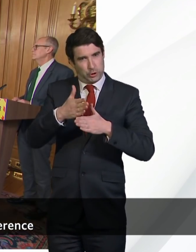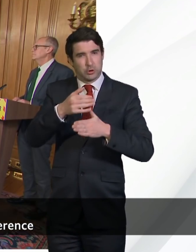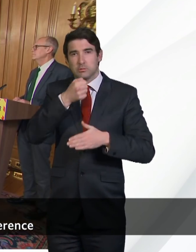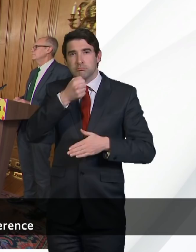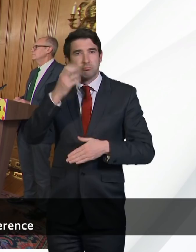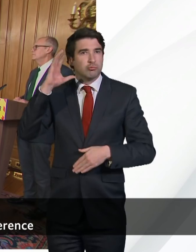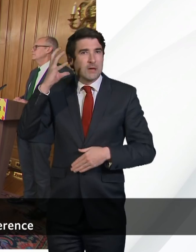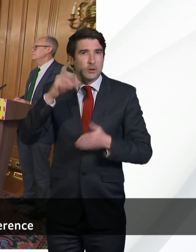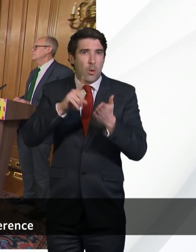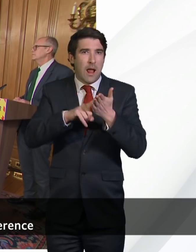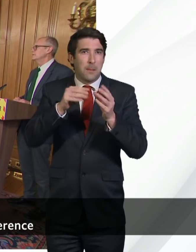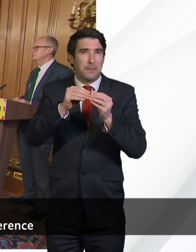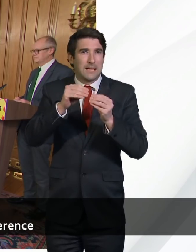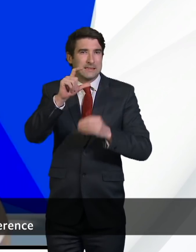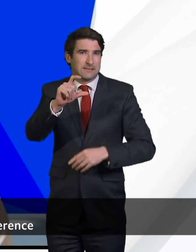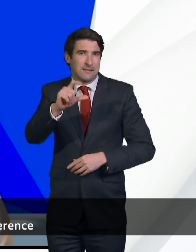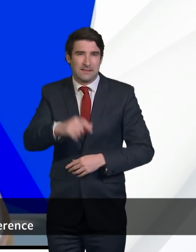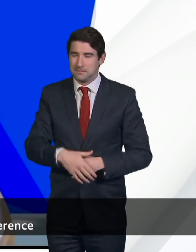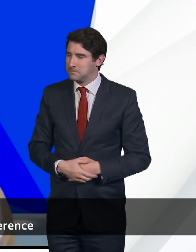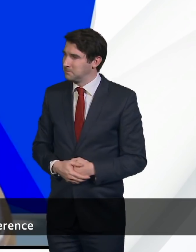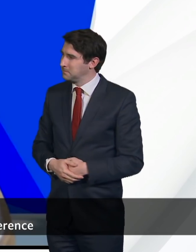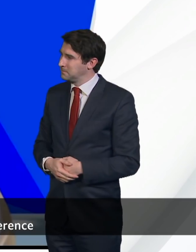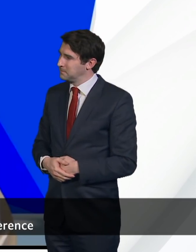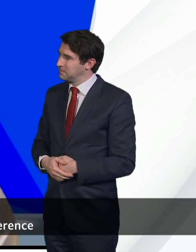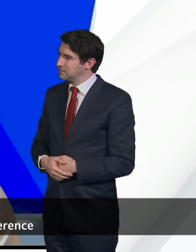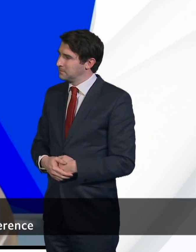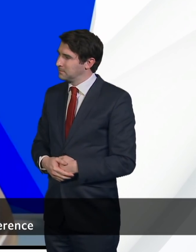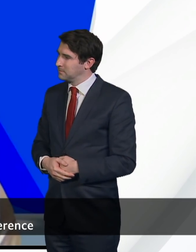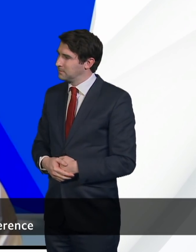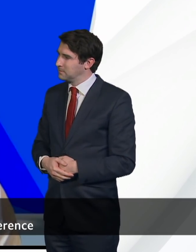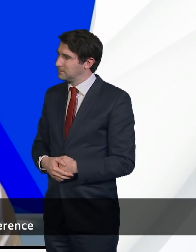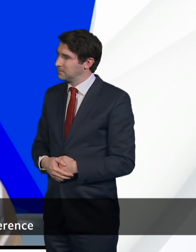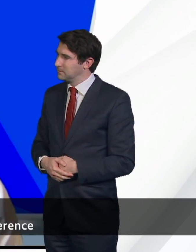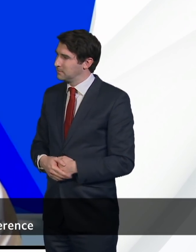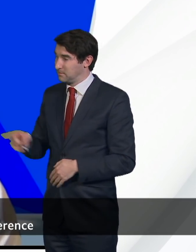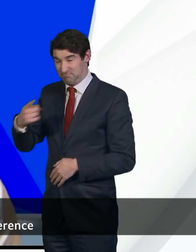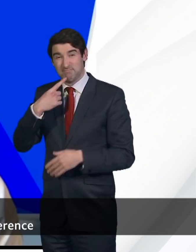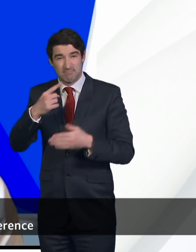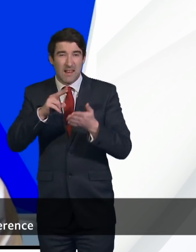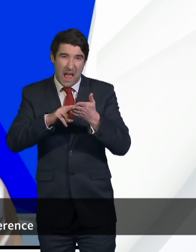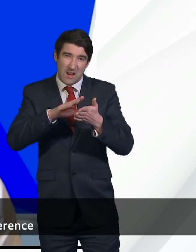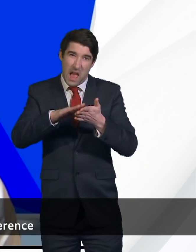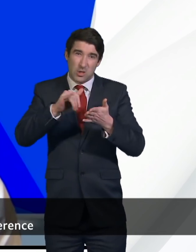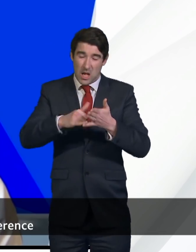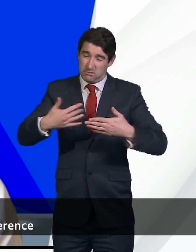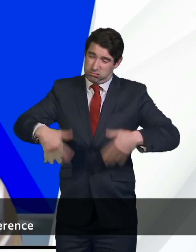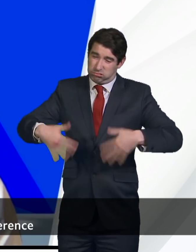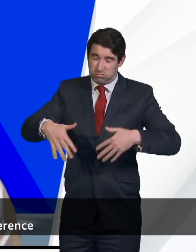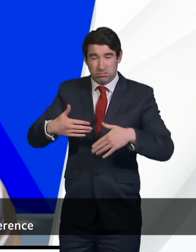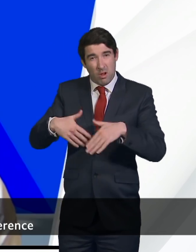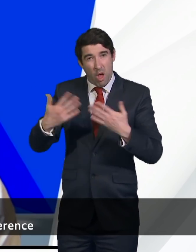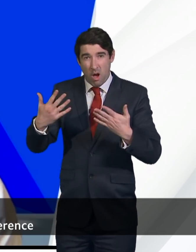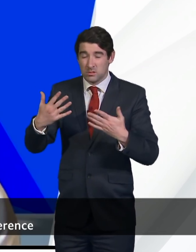Thank you, Foreign Secretary. You talked about the sacrifices that NHS workers are making, and we're hearing more stories of that today, people losing